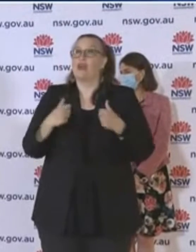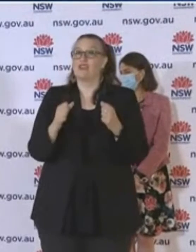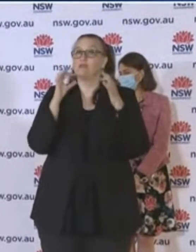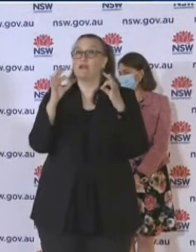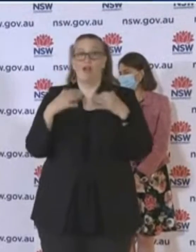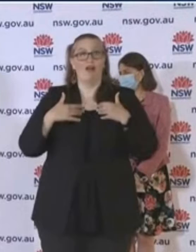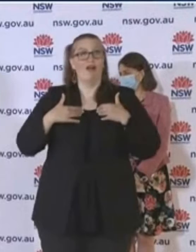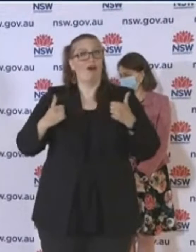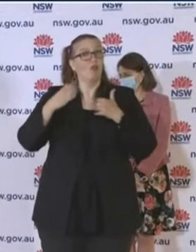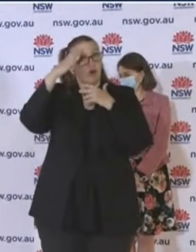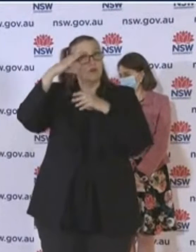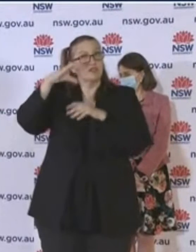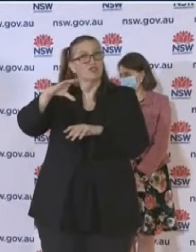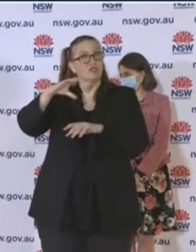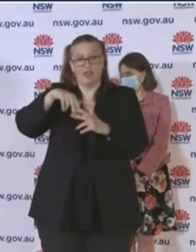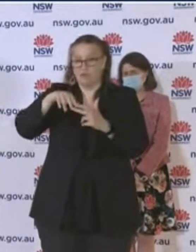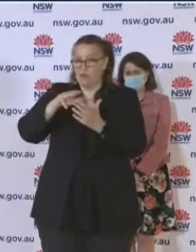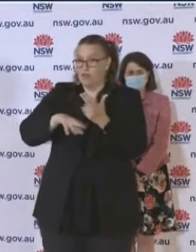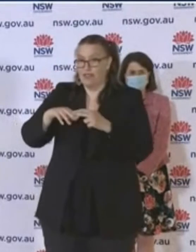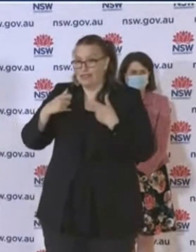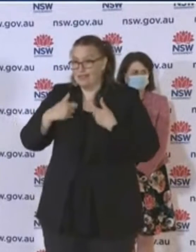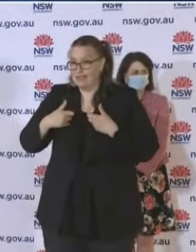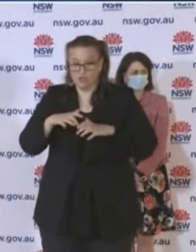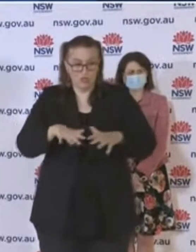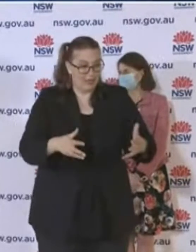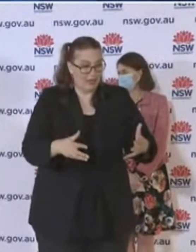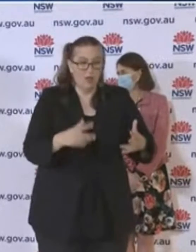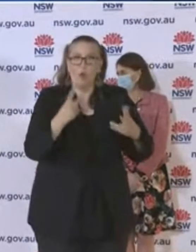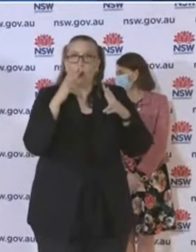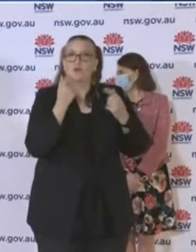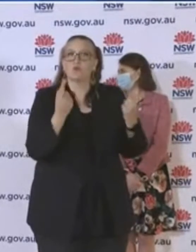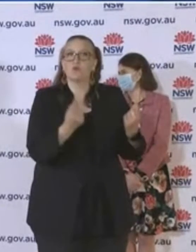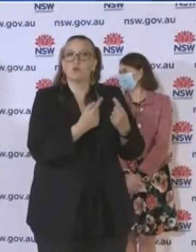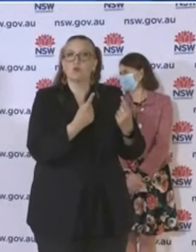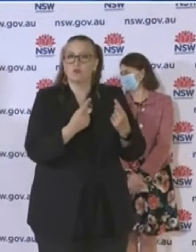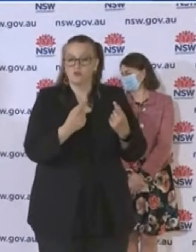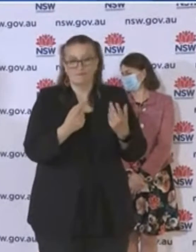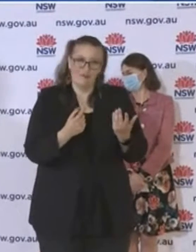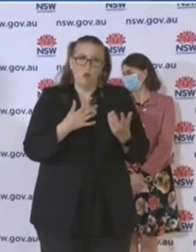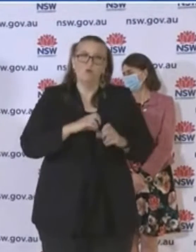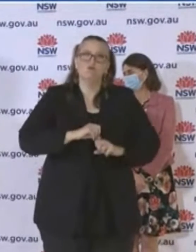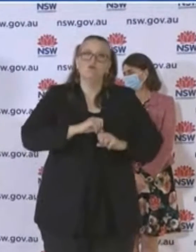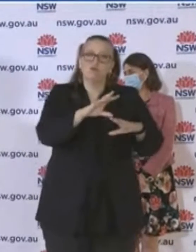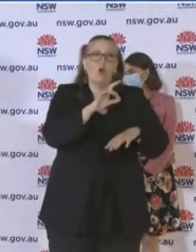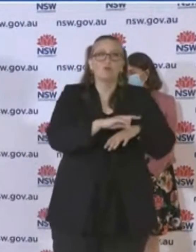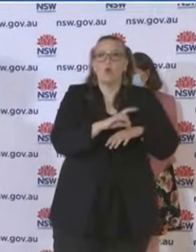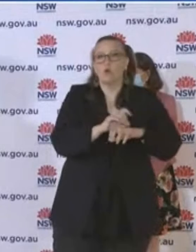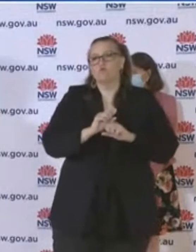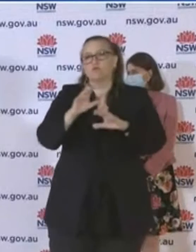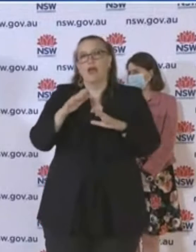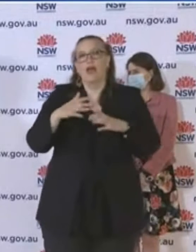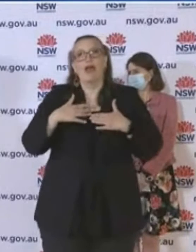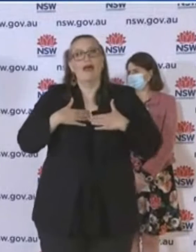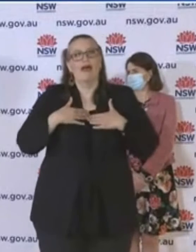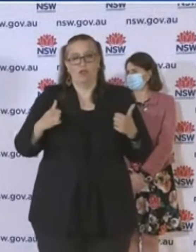there, and certainly in situations where there's a need for children to be looked after, then the health facilities will take that